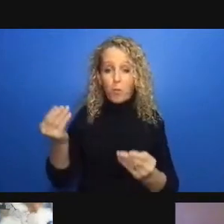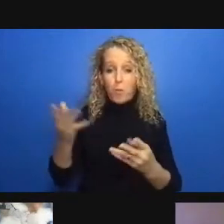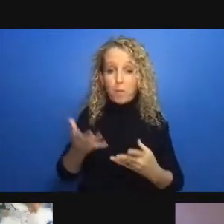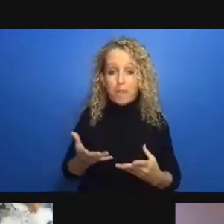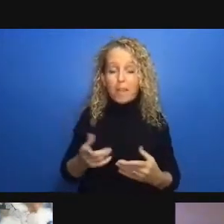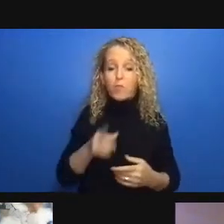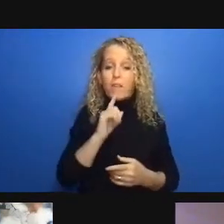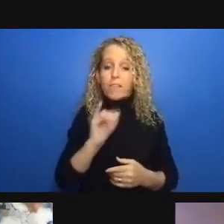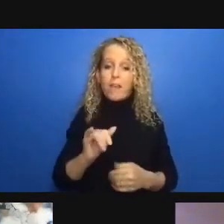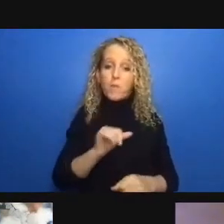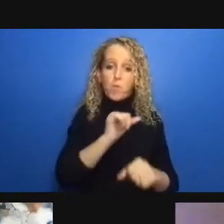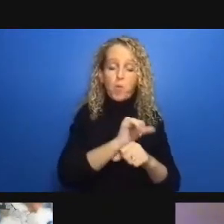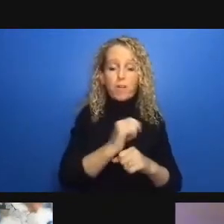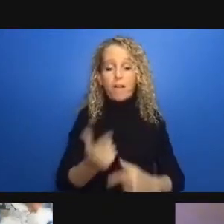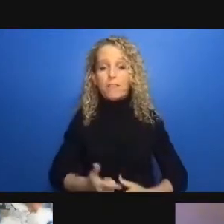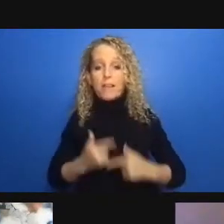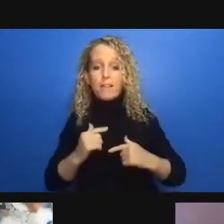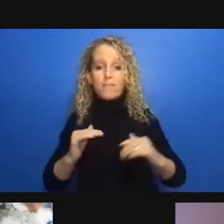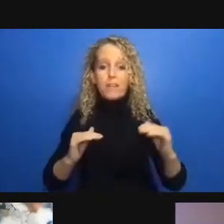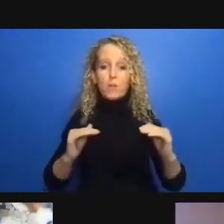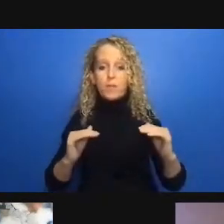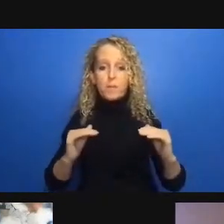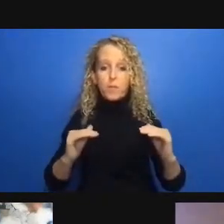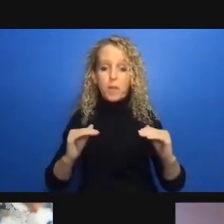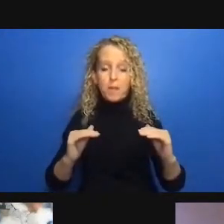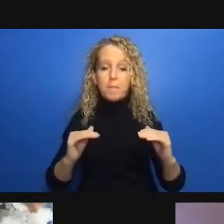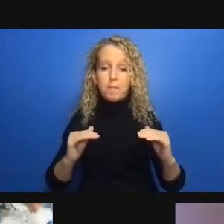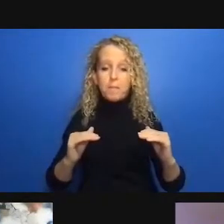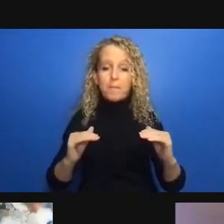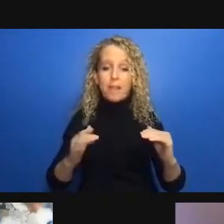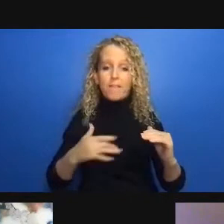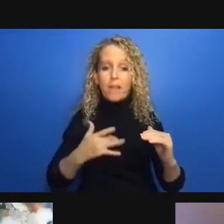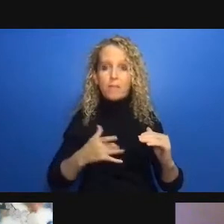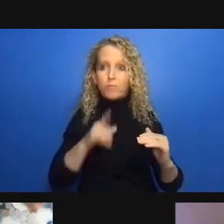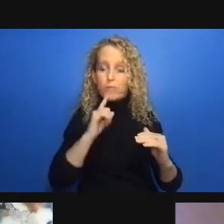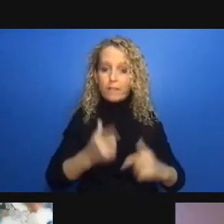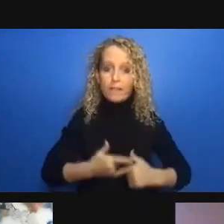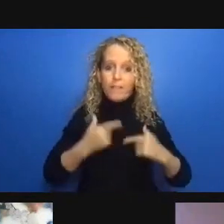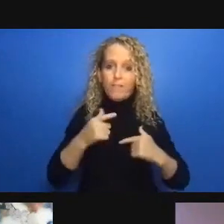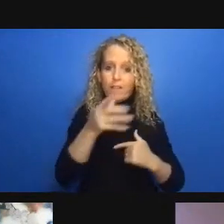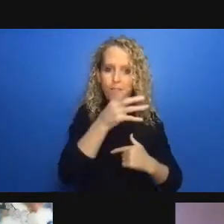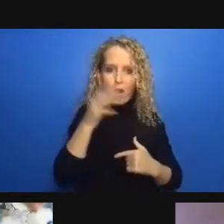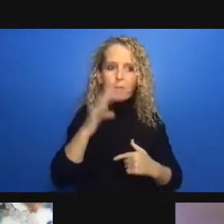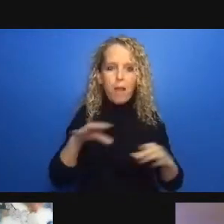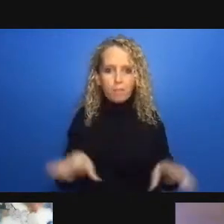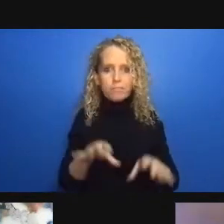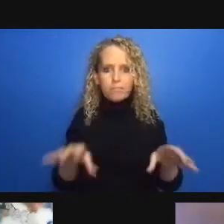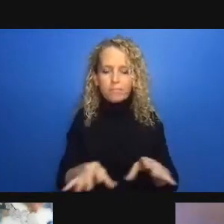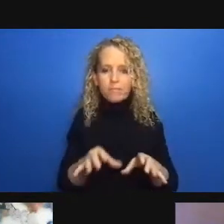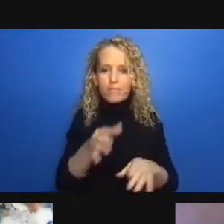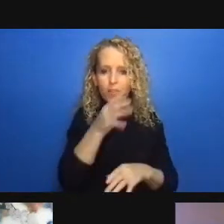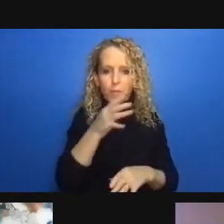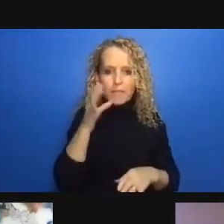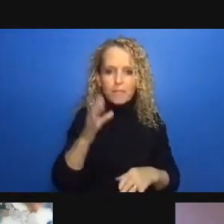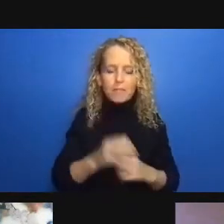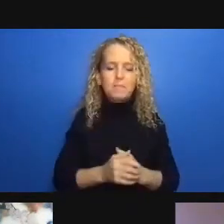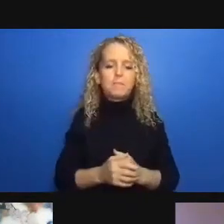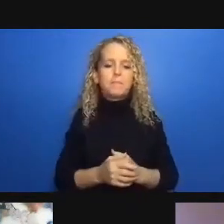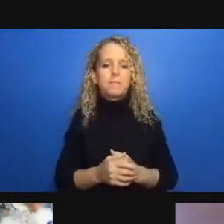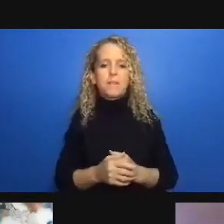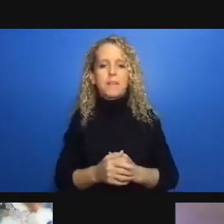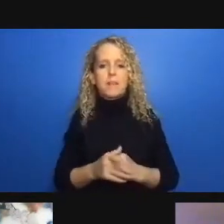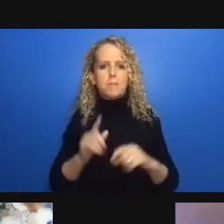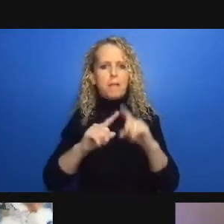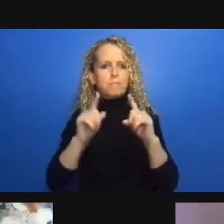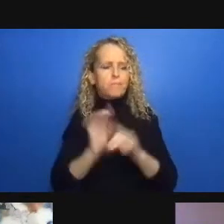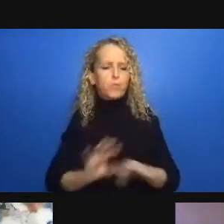equilibrium whenever you're on farm, because, you know, whenever you're on farm, it's what you do. But, you know, there's some big investments needed to start